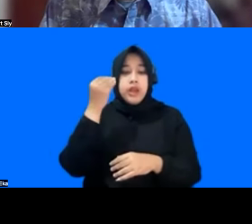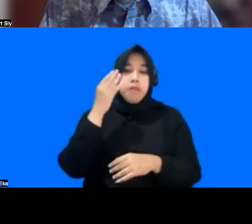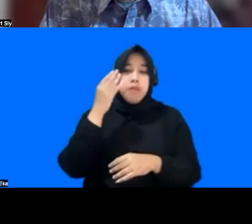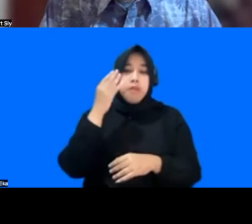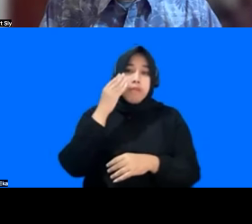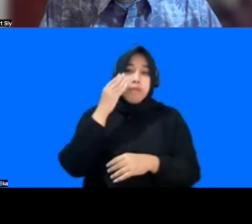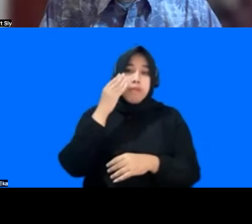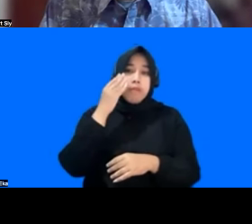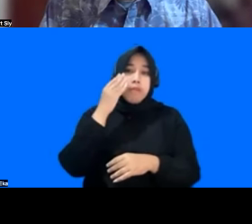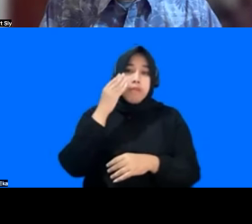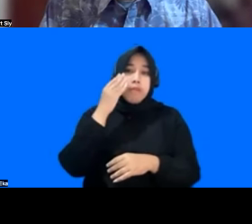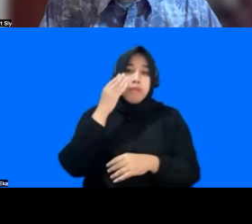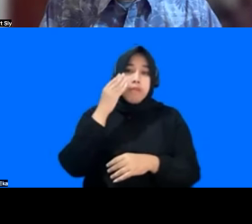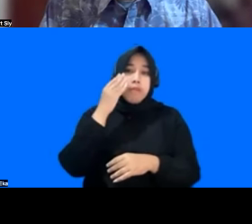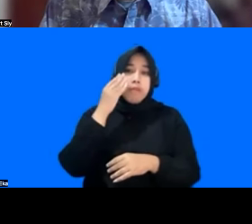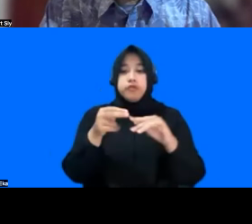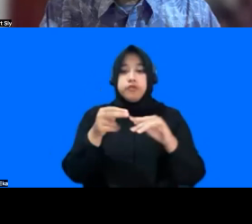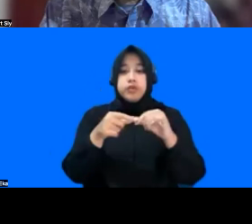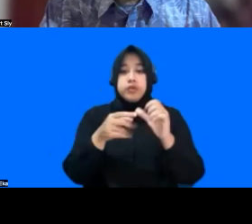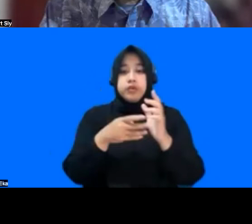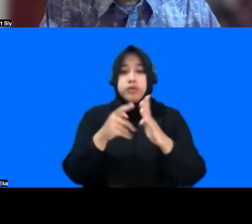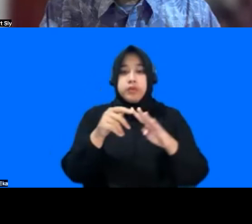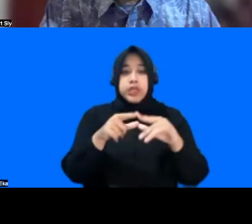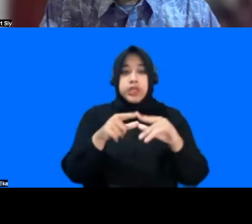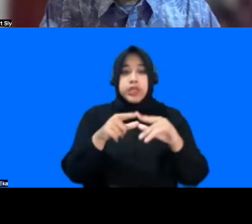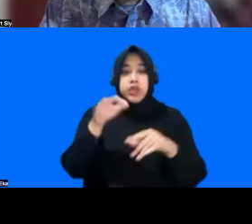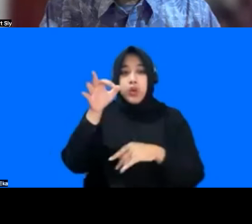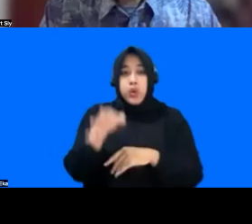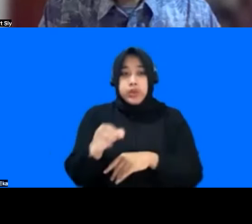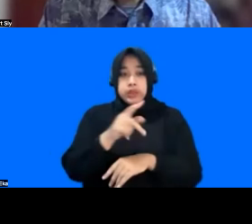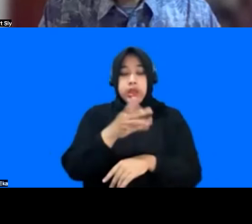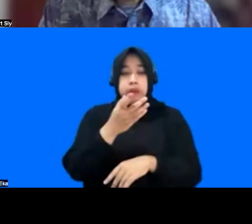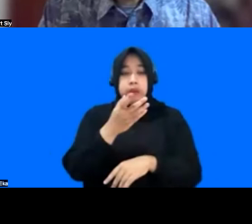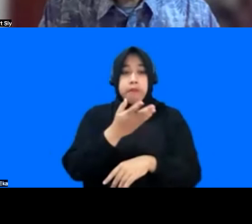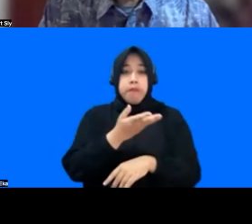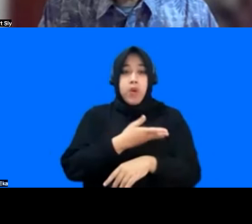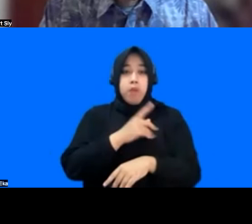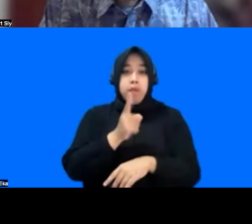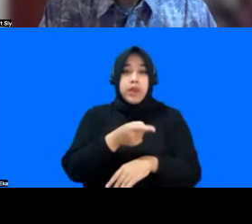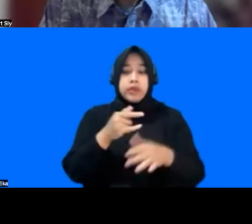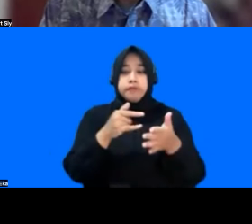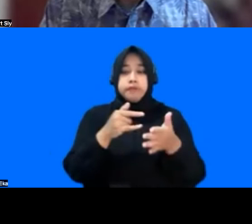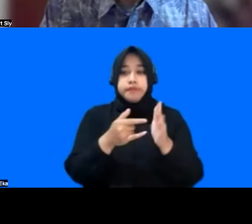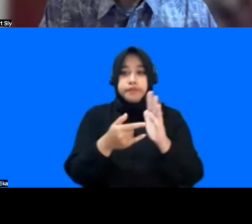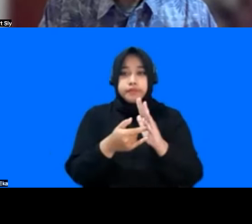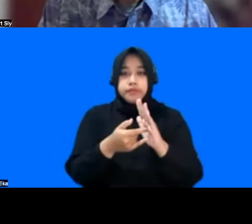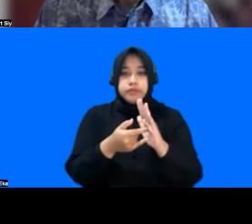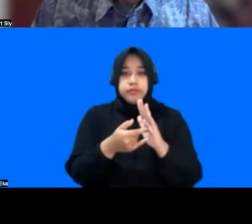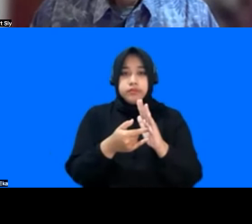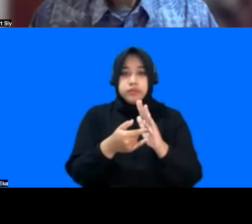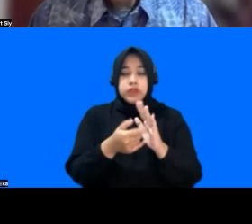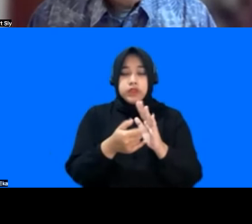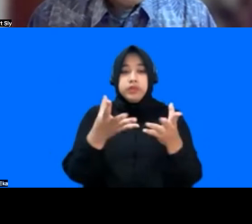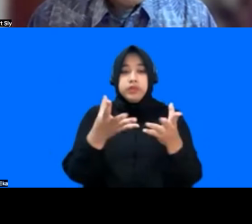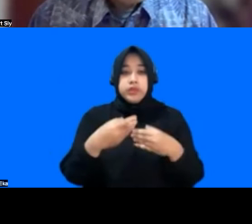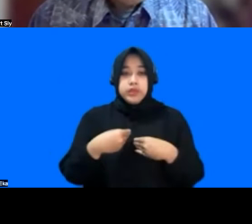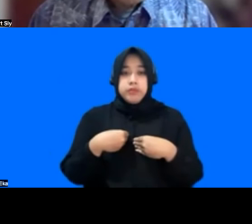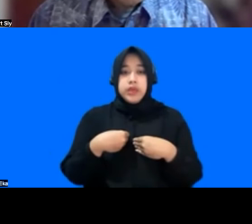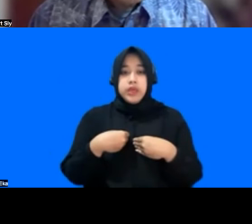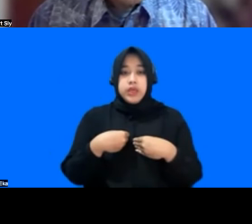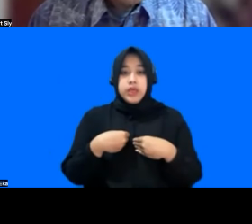We also use tech a lot in our recruitment and capacity building. And one of